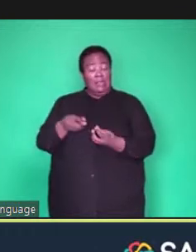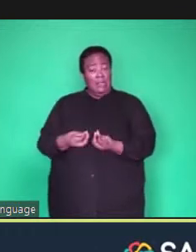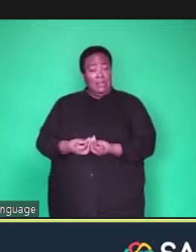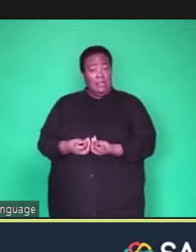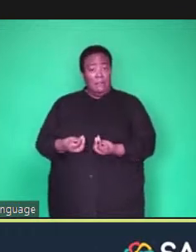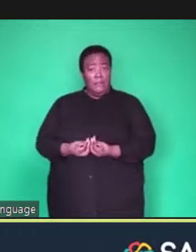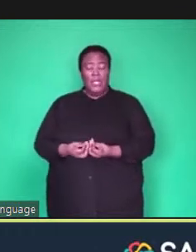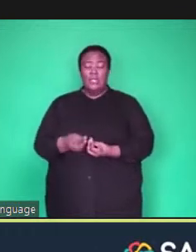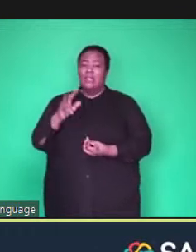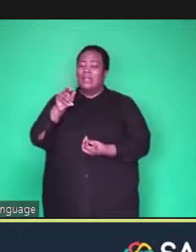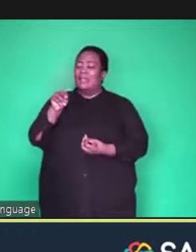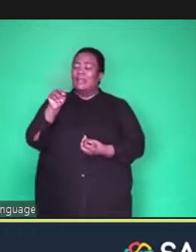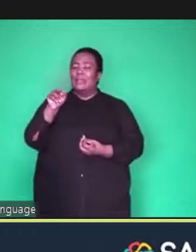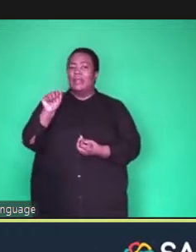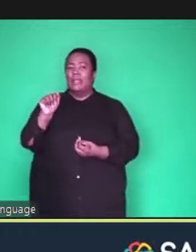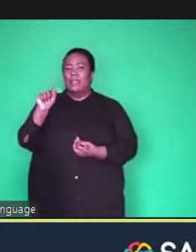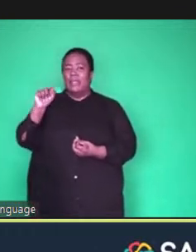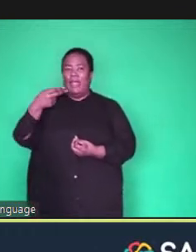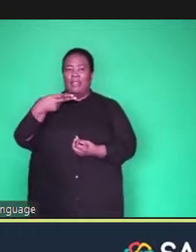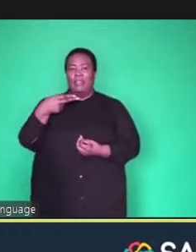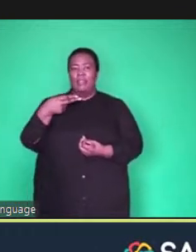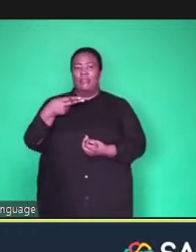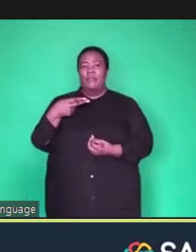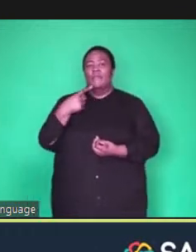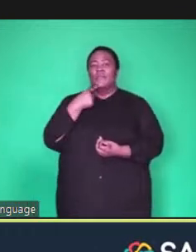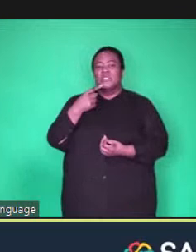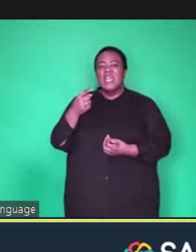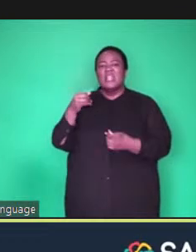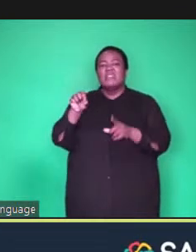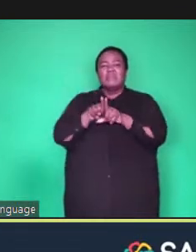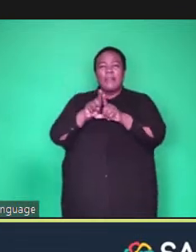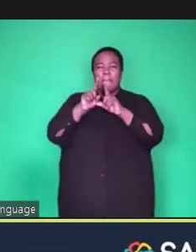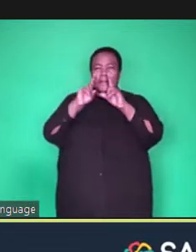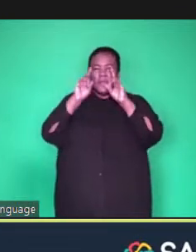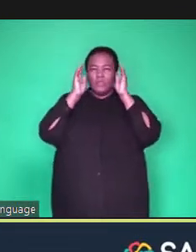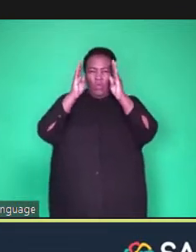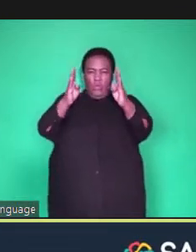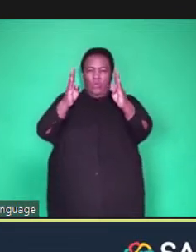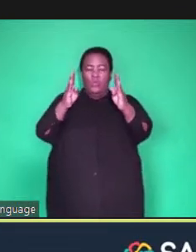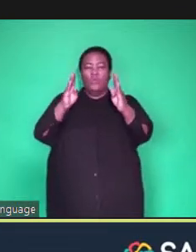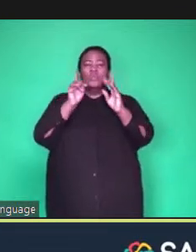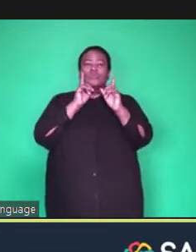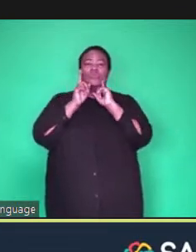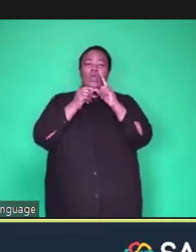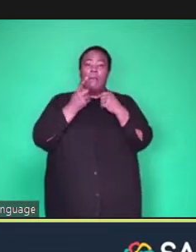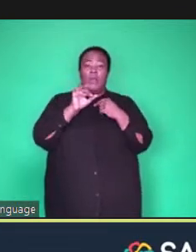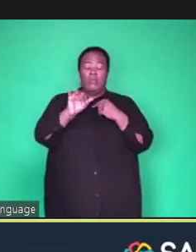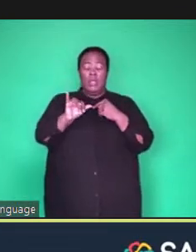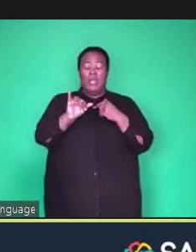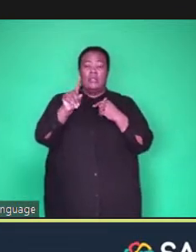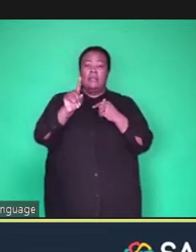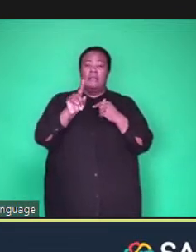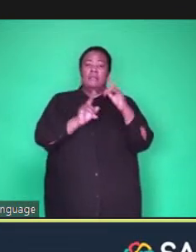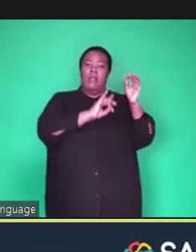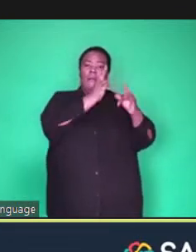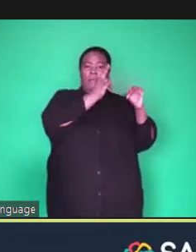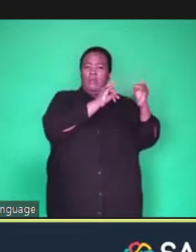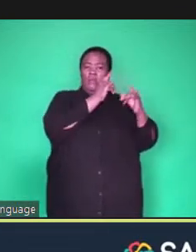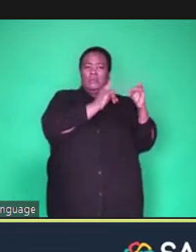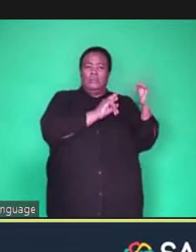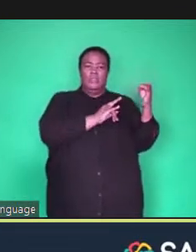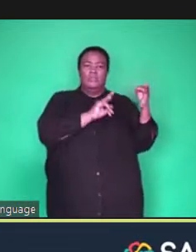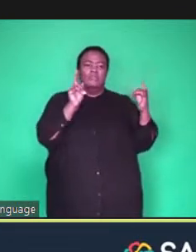Kath mentioned as corridors. Let's talk about those. Urbanization, how are settlement